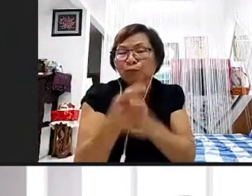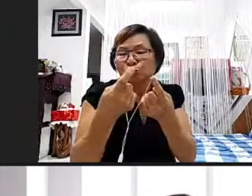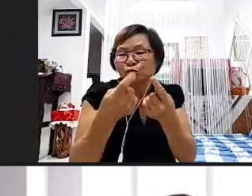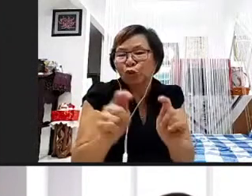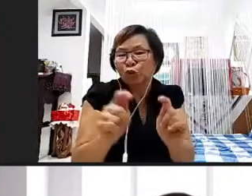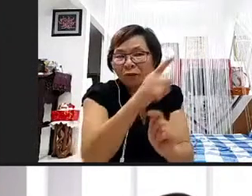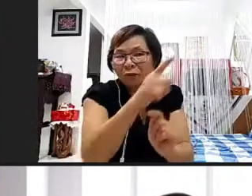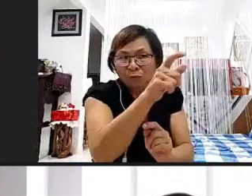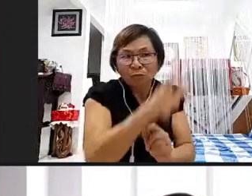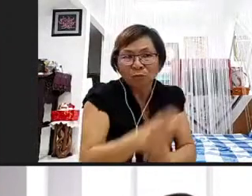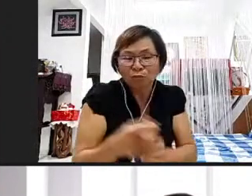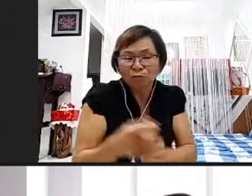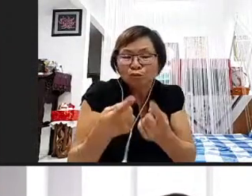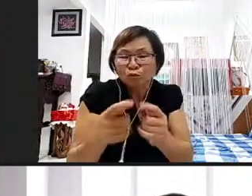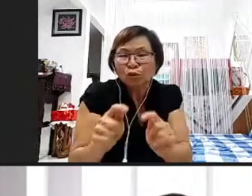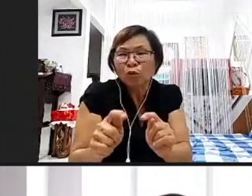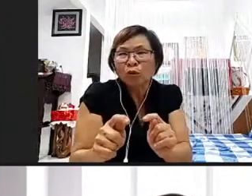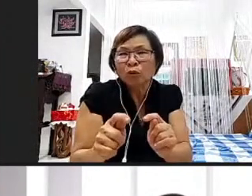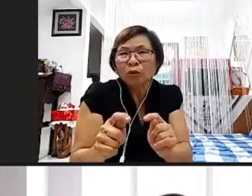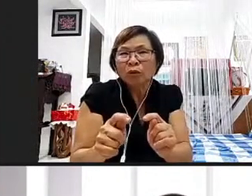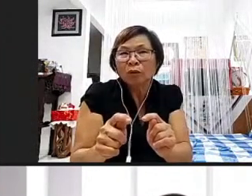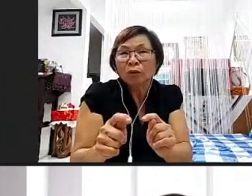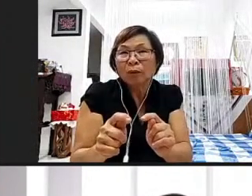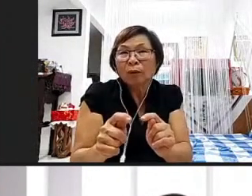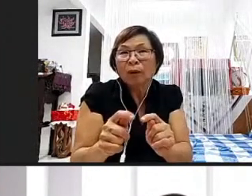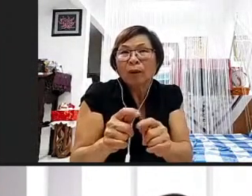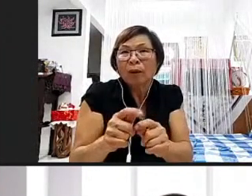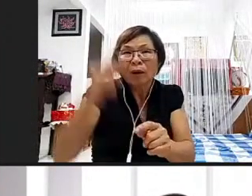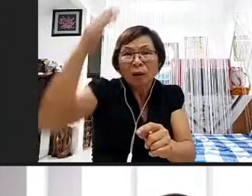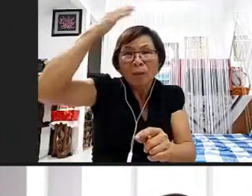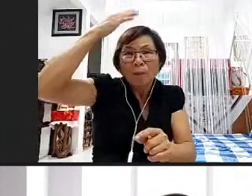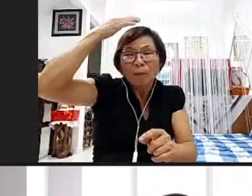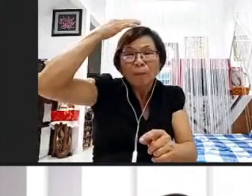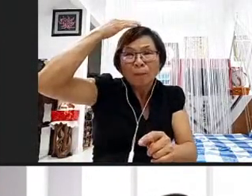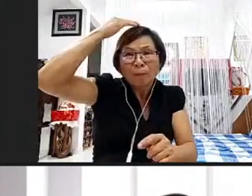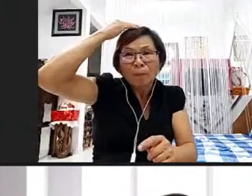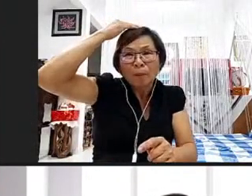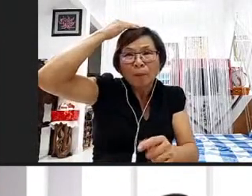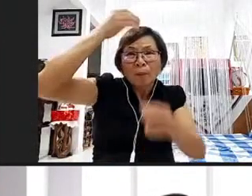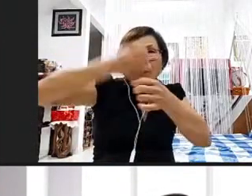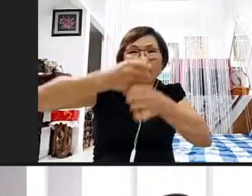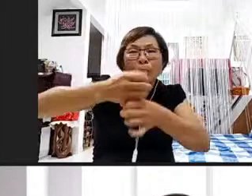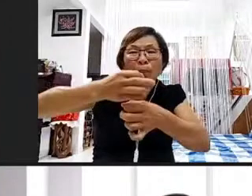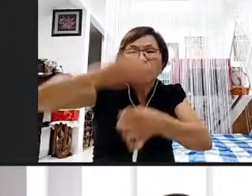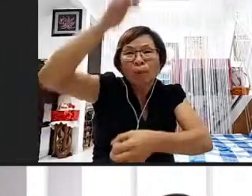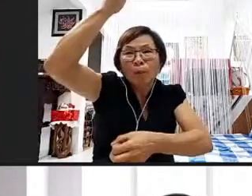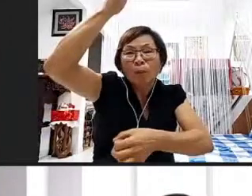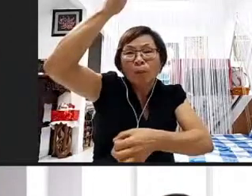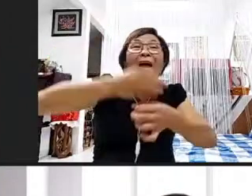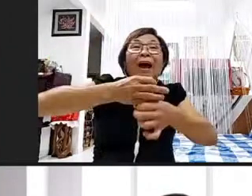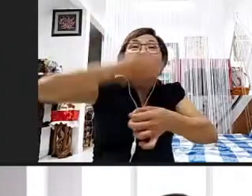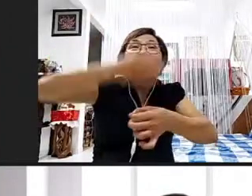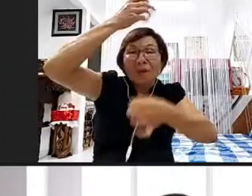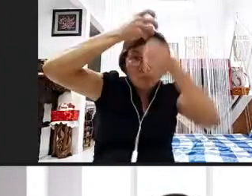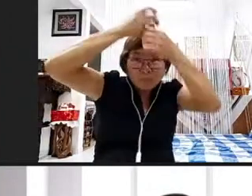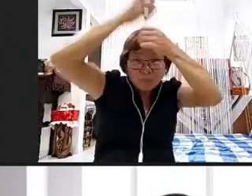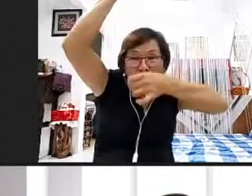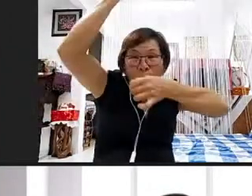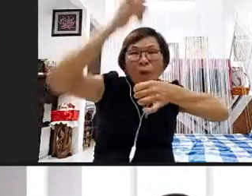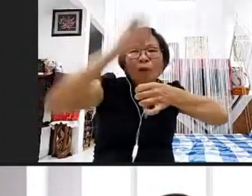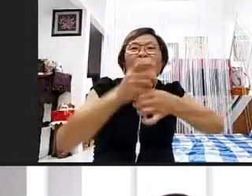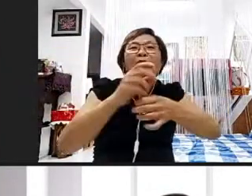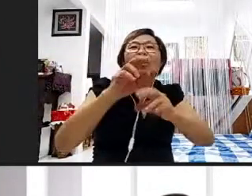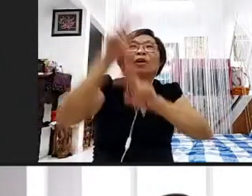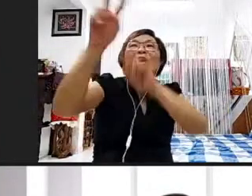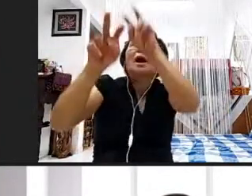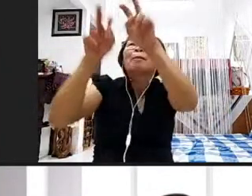balance the pole on his forehead. And he got an apprentice to climb on the pole with a knife.